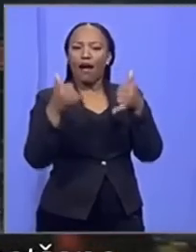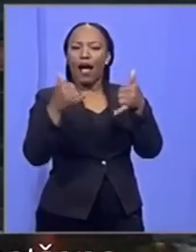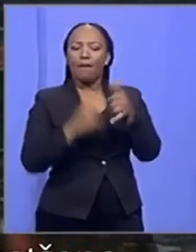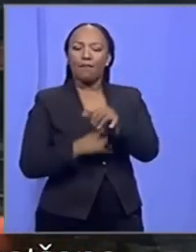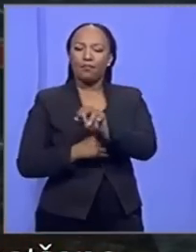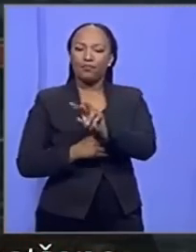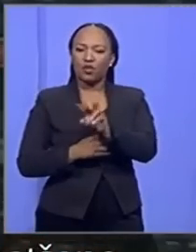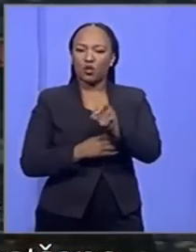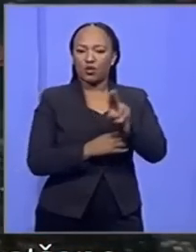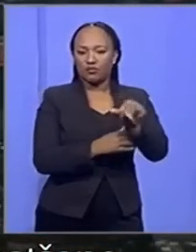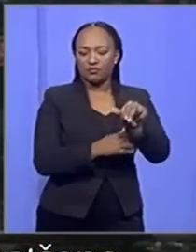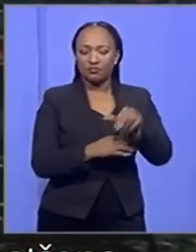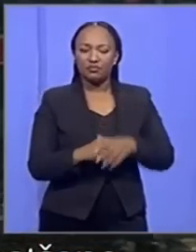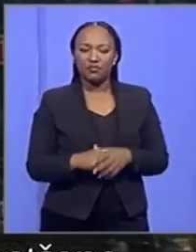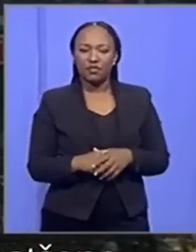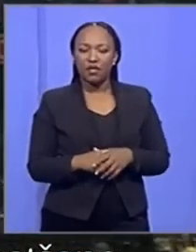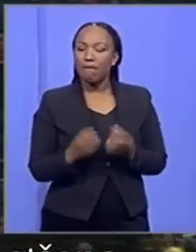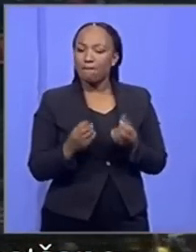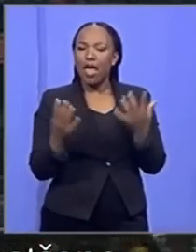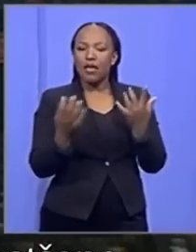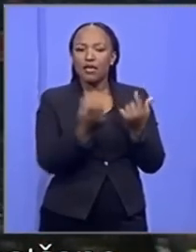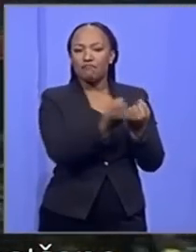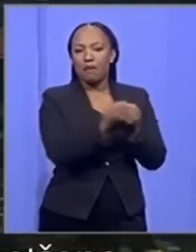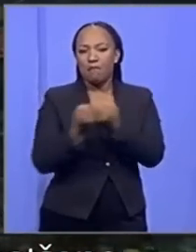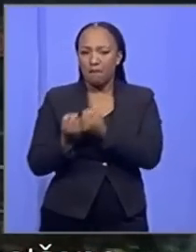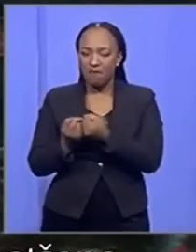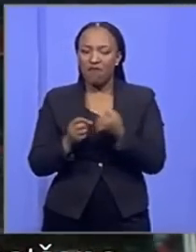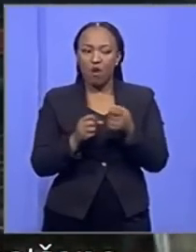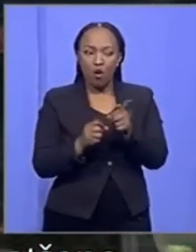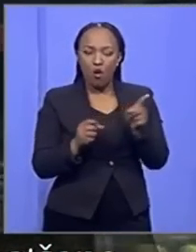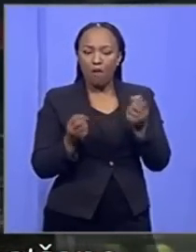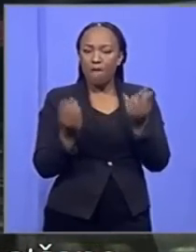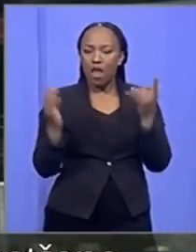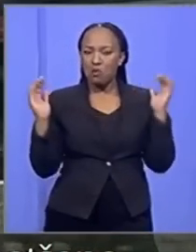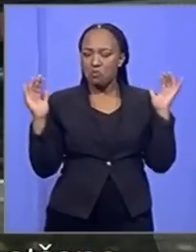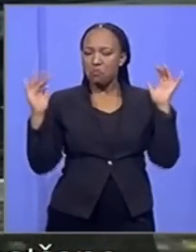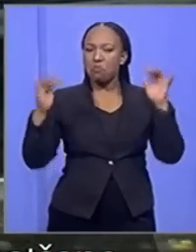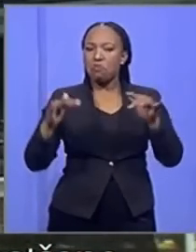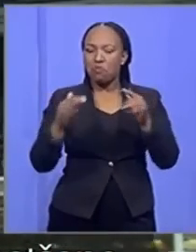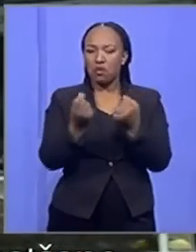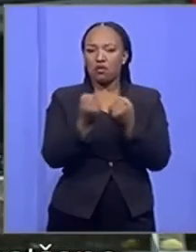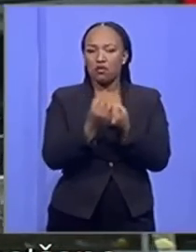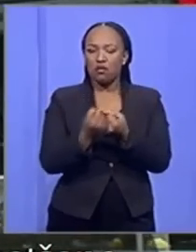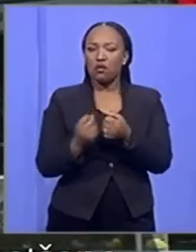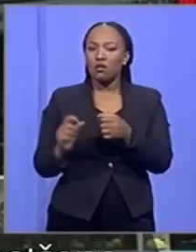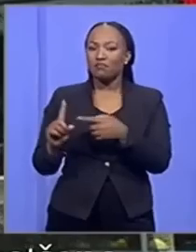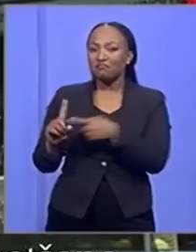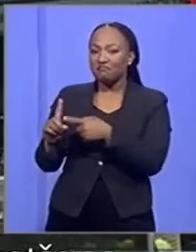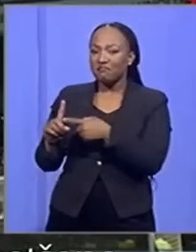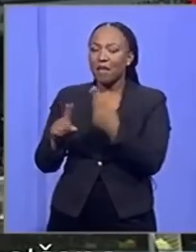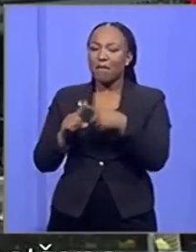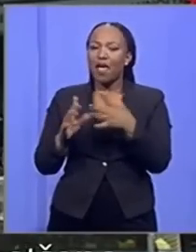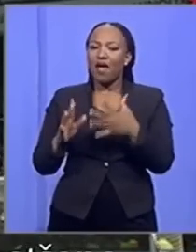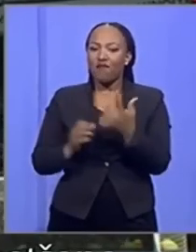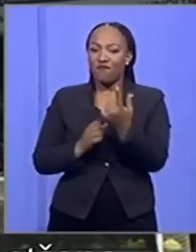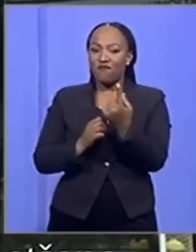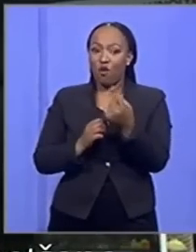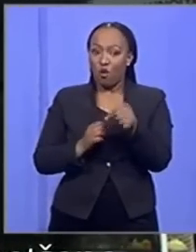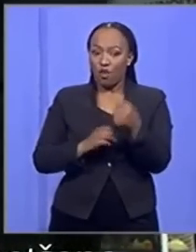Balatedi ba kgwele ya maoto ba be ba tlile ka bontši lepatlelong gomme moradoki wa letšatši Thapelo Morena o